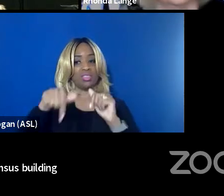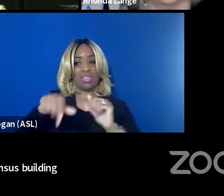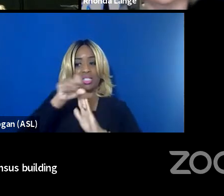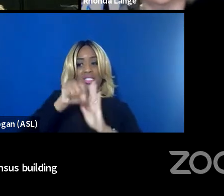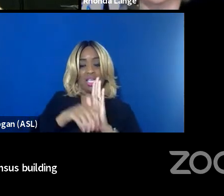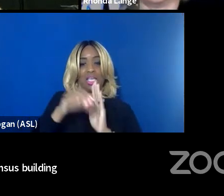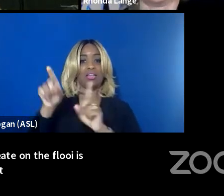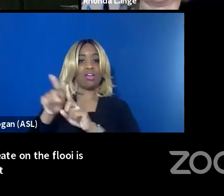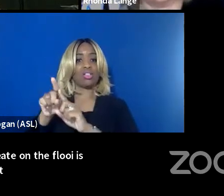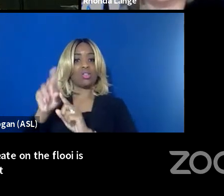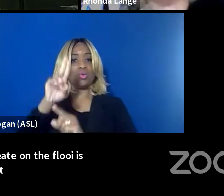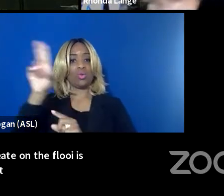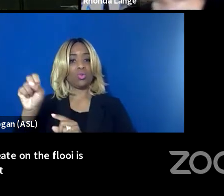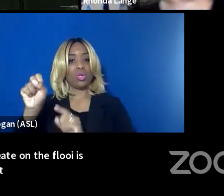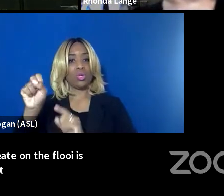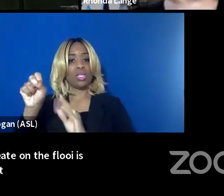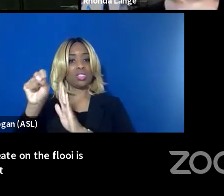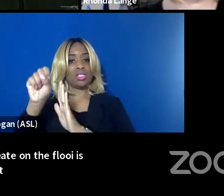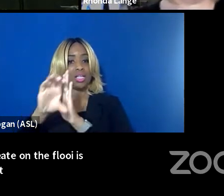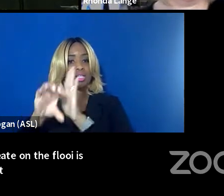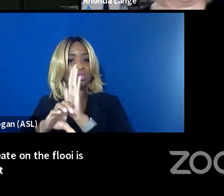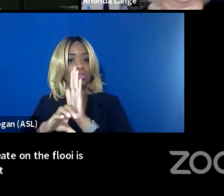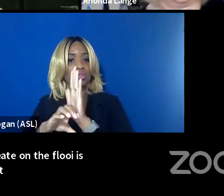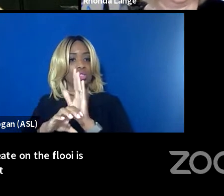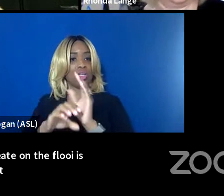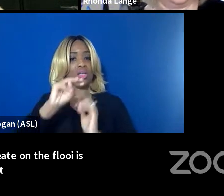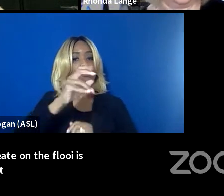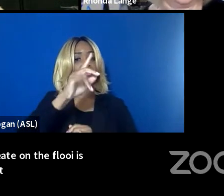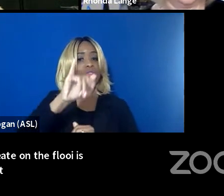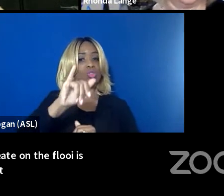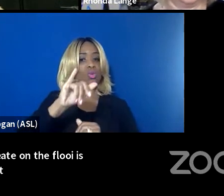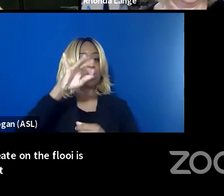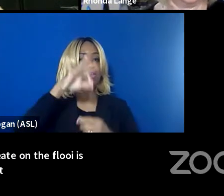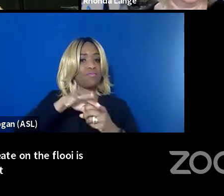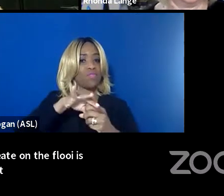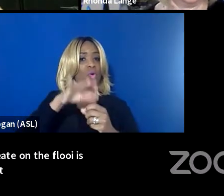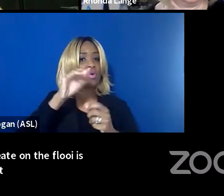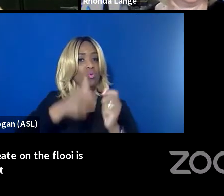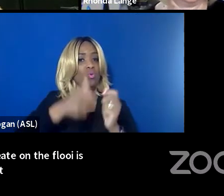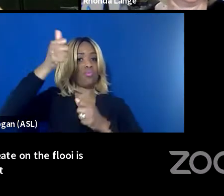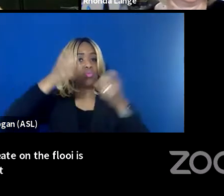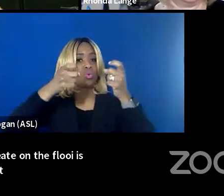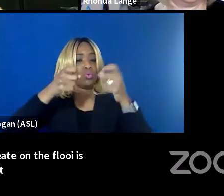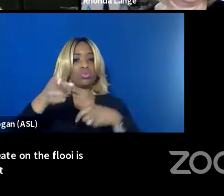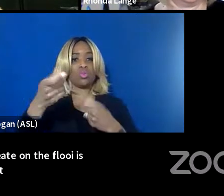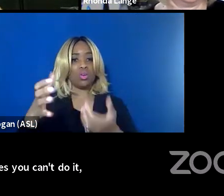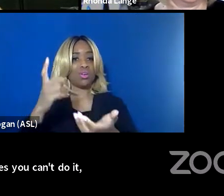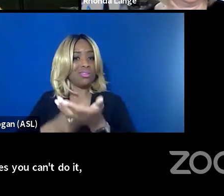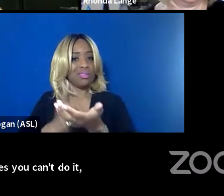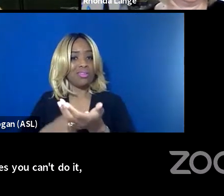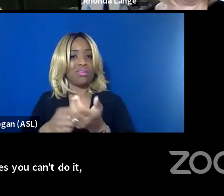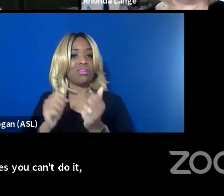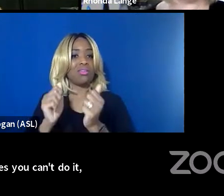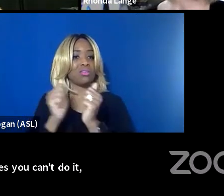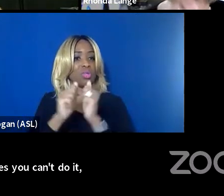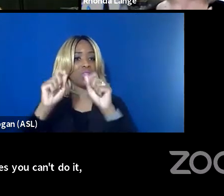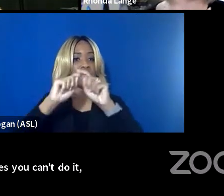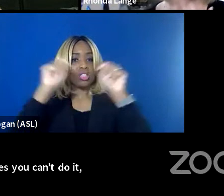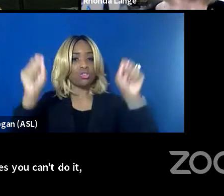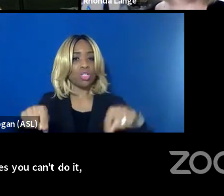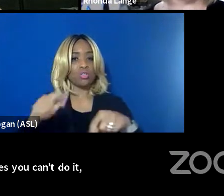United States. Can't do it. Majority vote rules. And you've had discussion in this, it's all in the transcripts. And you obviously don't want